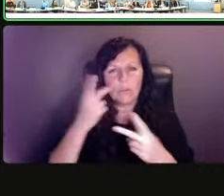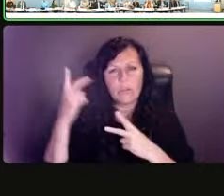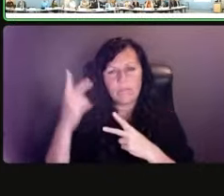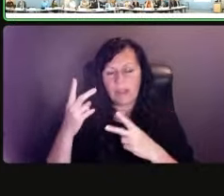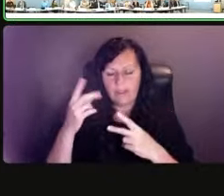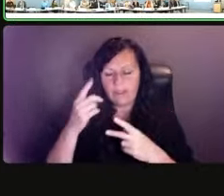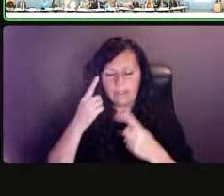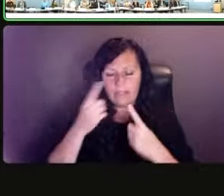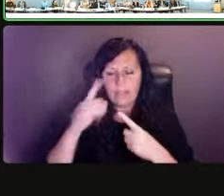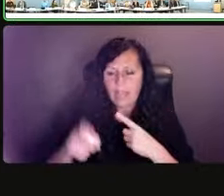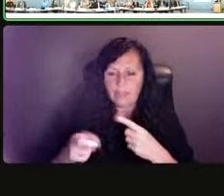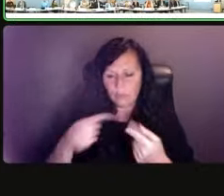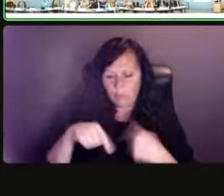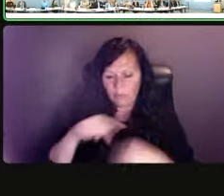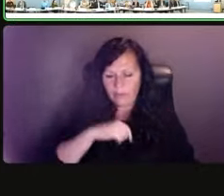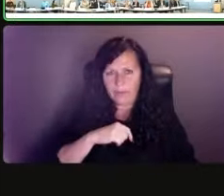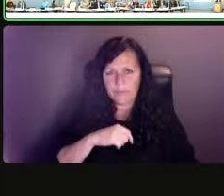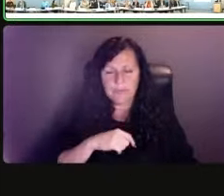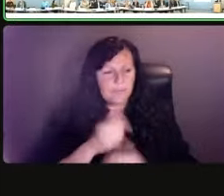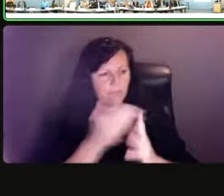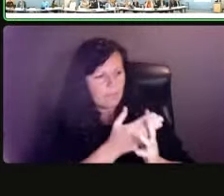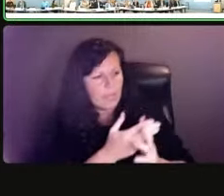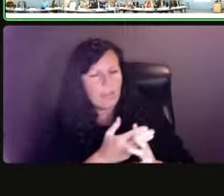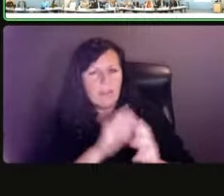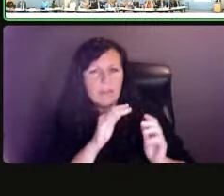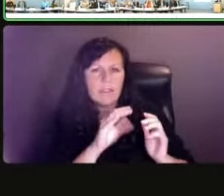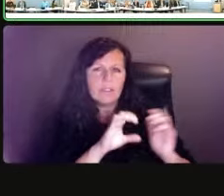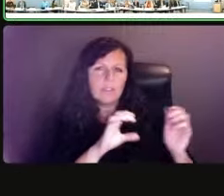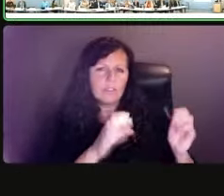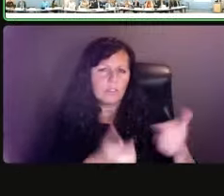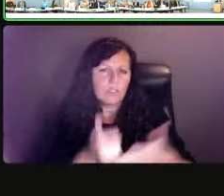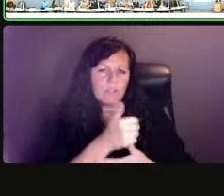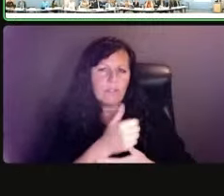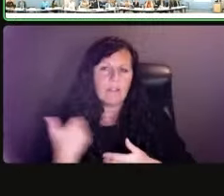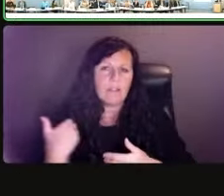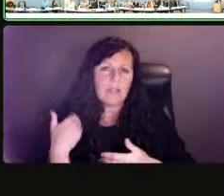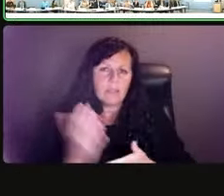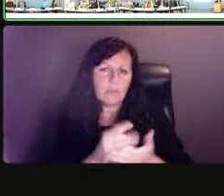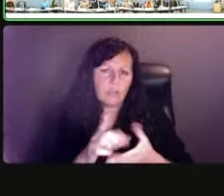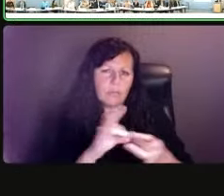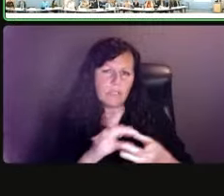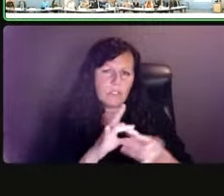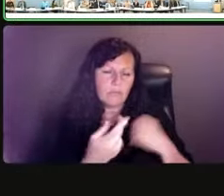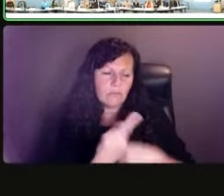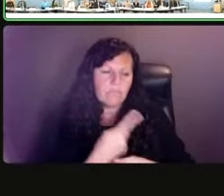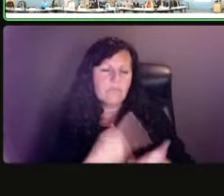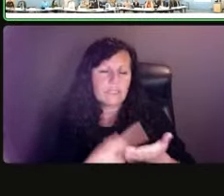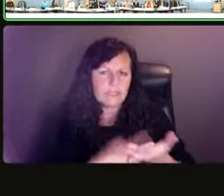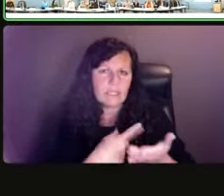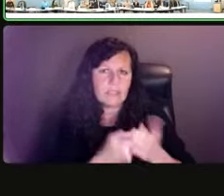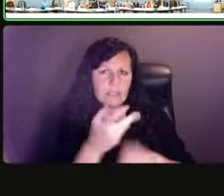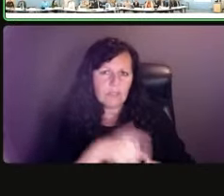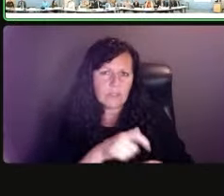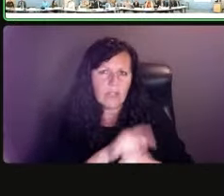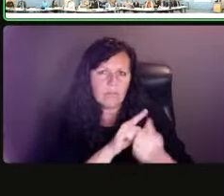Chief, you and I, that last point that you made, you and I have talked about that several times on one-on-ones, and I couldn't agree